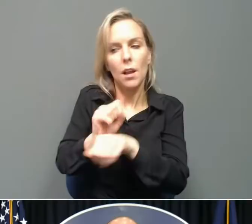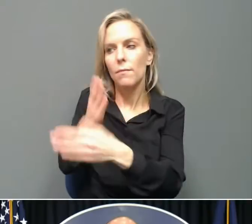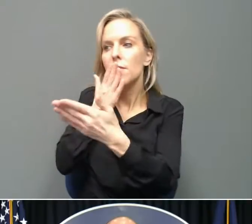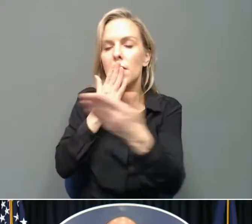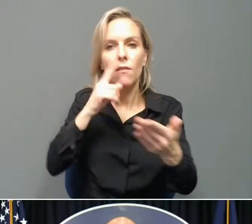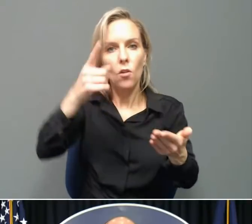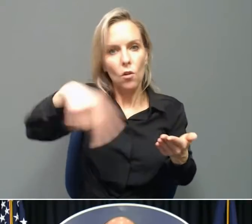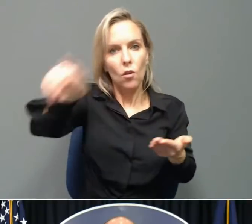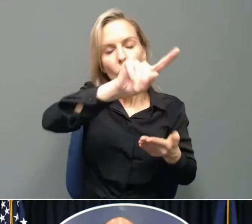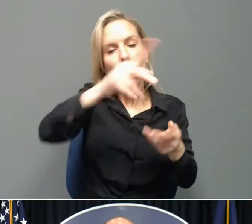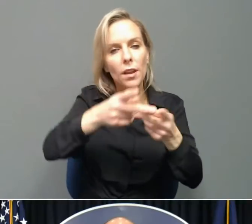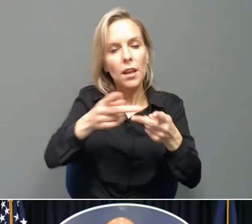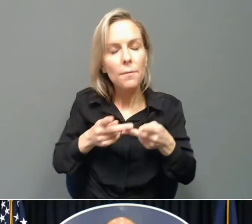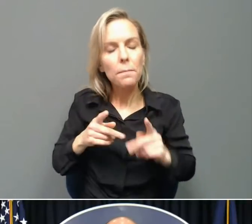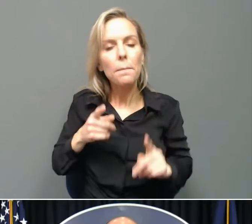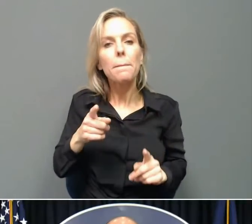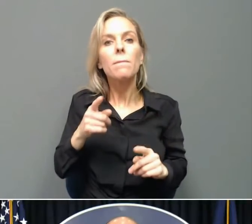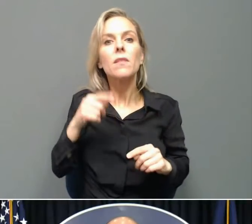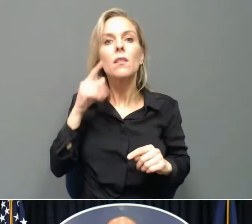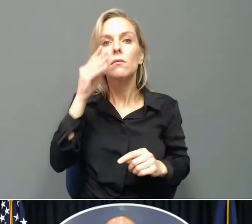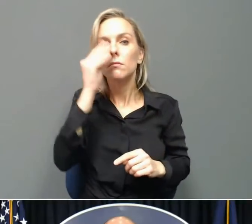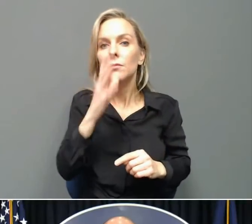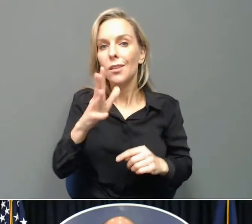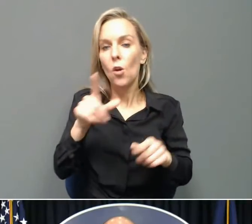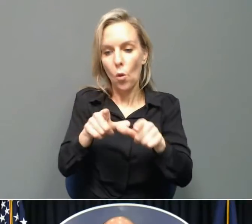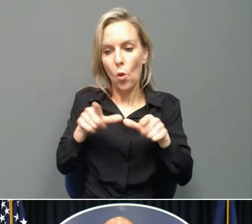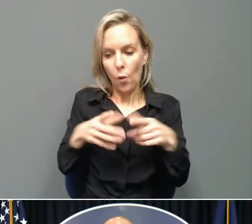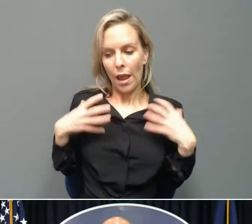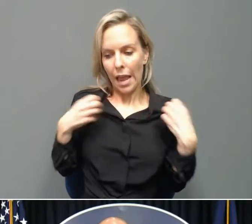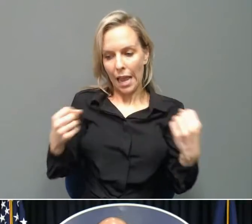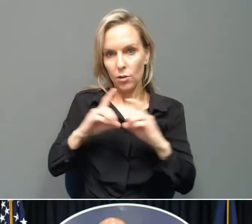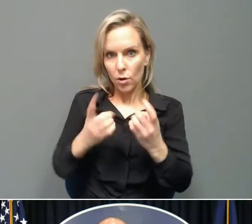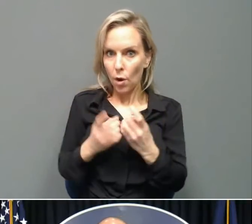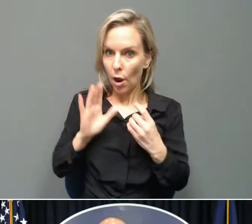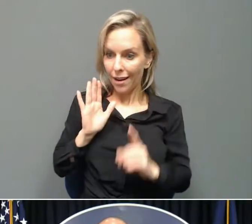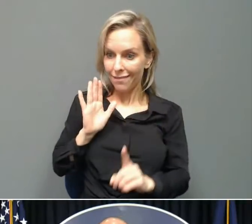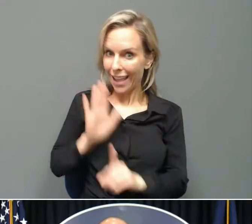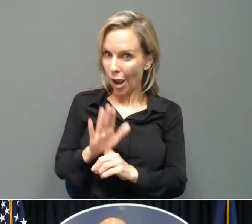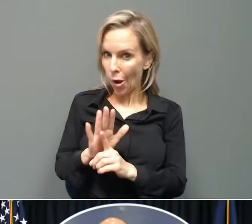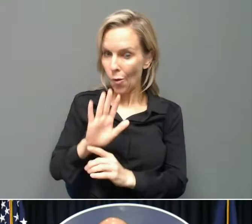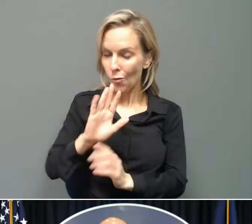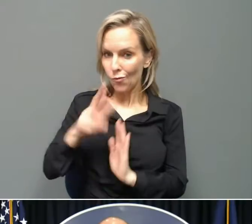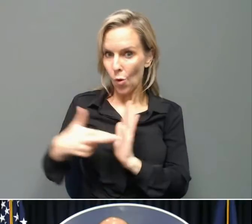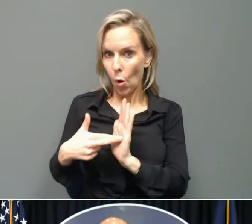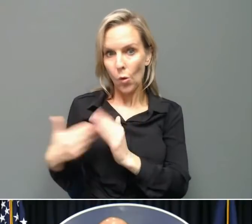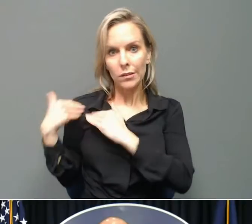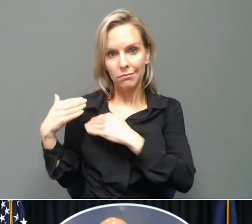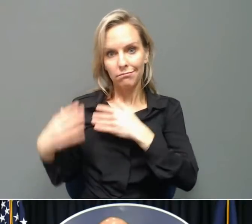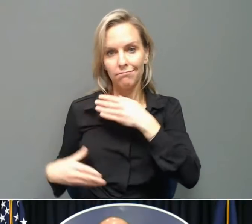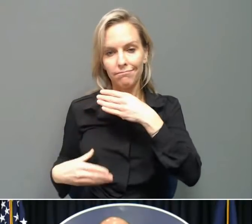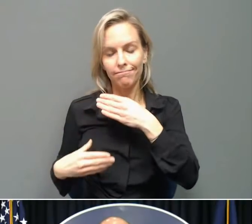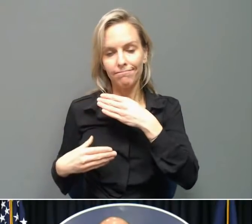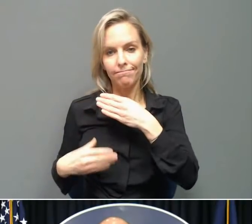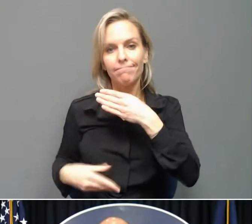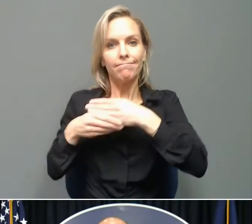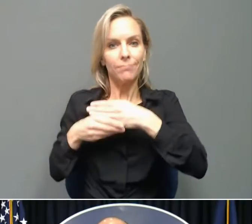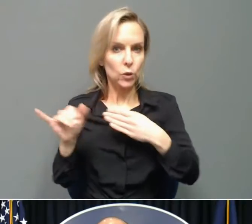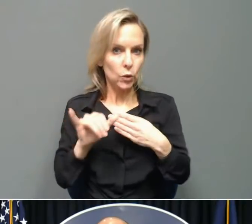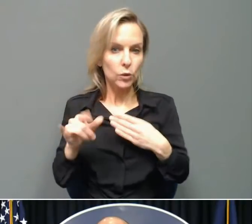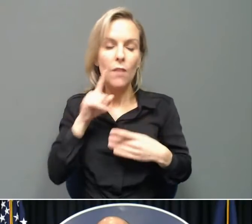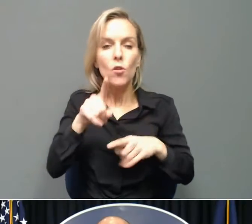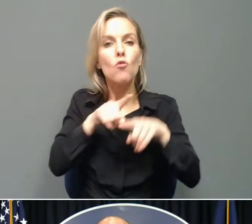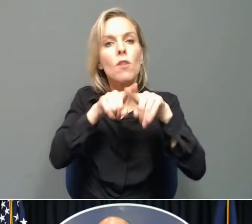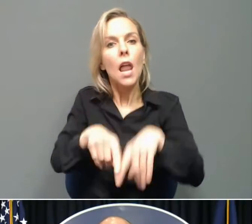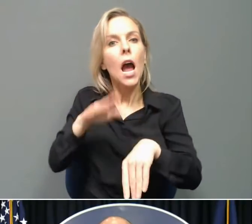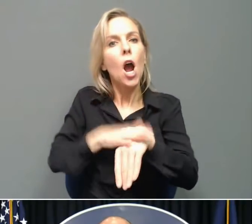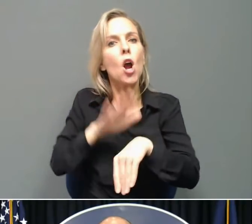also, please note that the local health departments have an additional role. And so if you rely on your health department for a variety of services, please